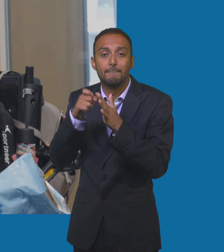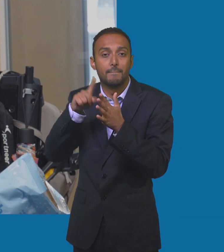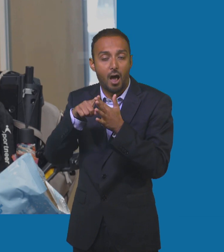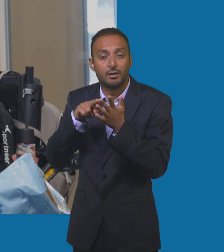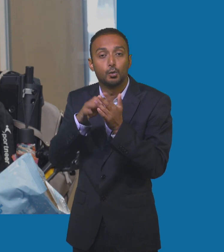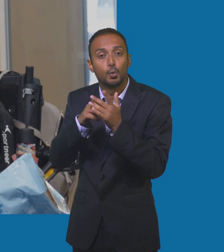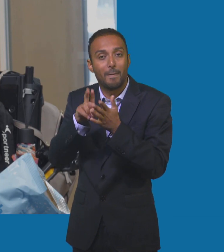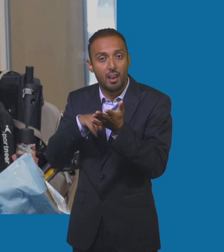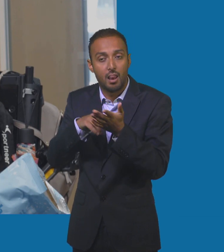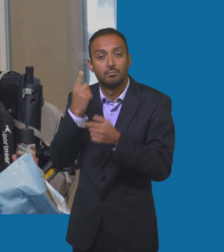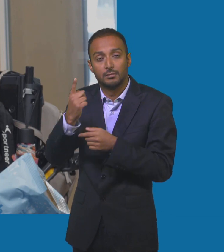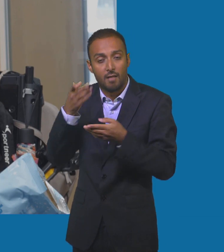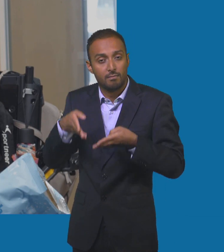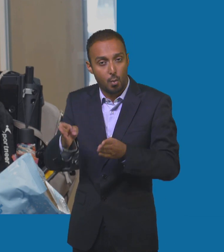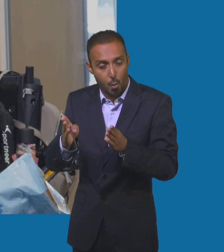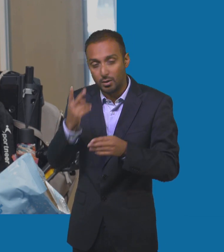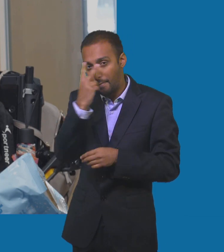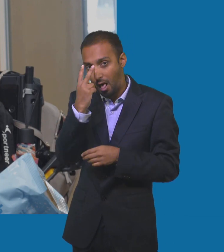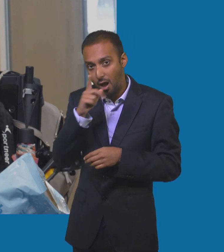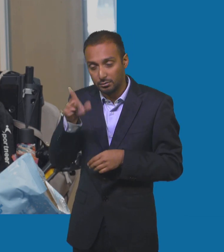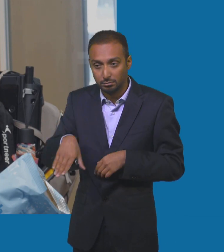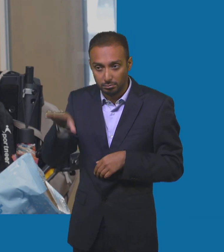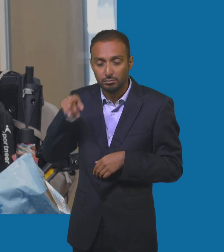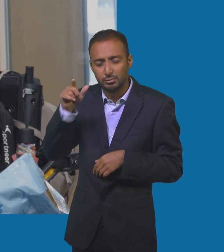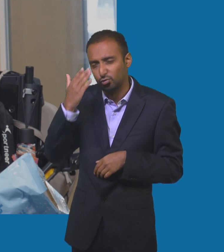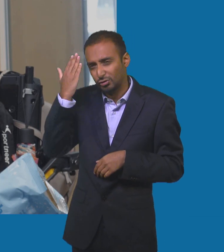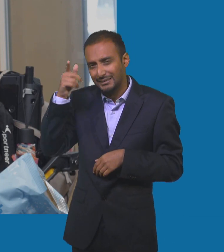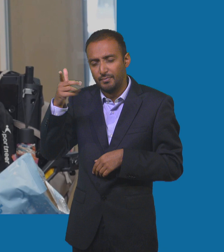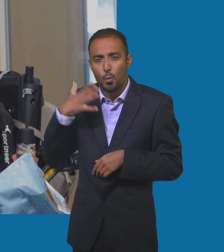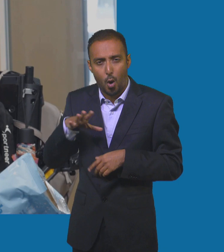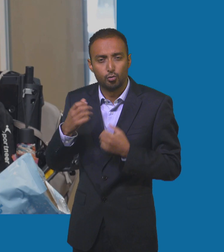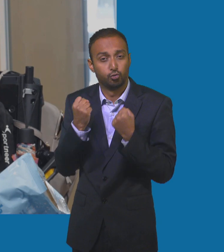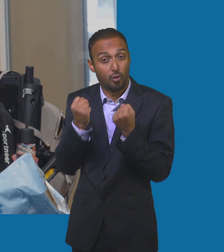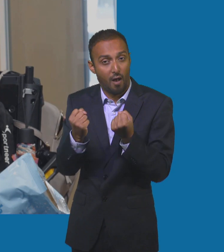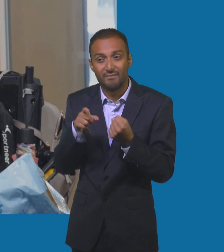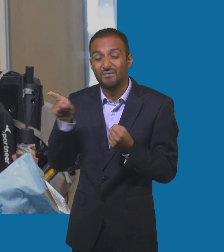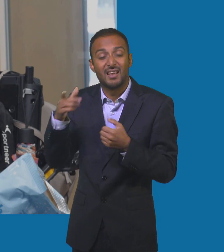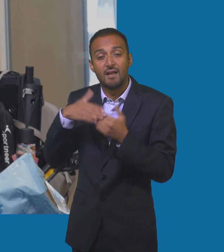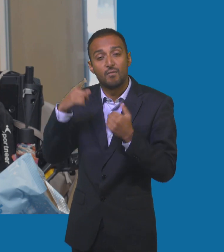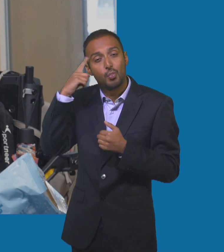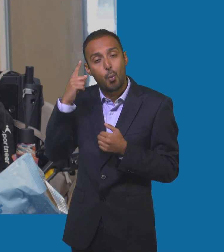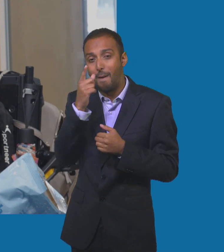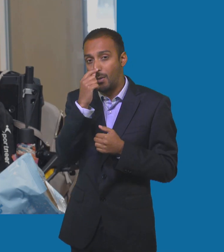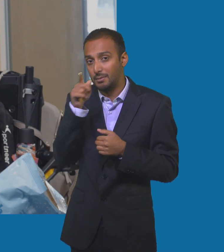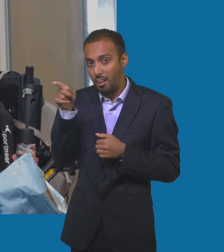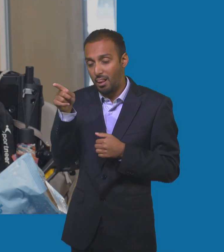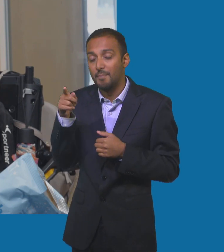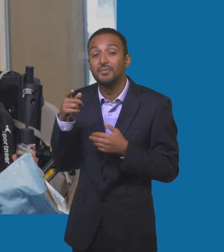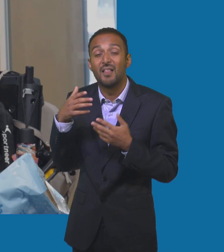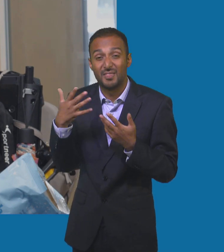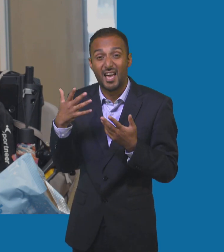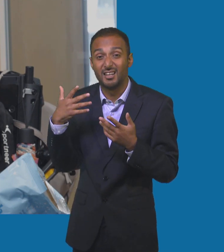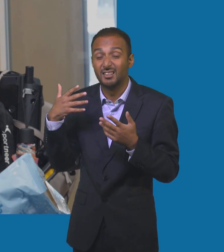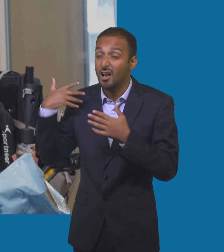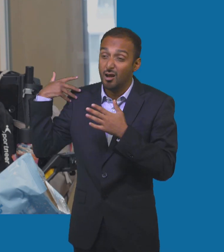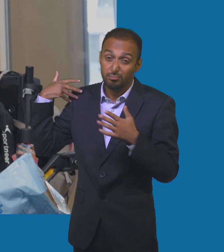born blind, and he dreamed of wanting to get behind the wheel, and he never thought that would be possible. However, fast forwards a couple